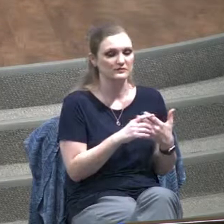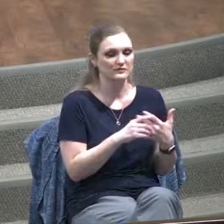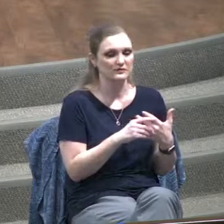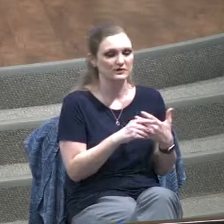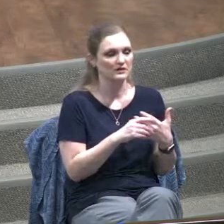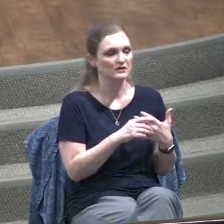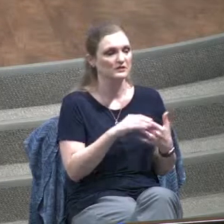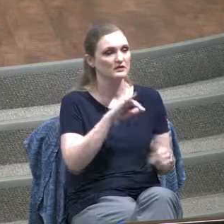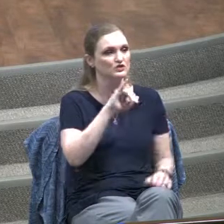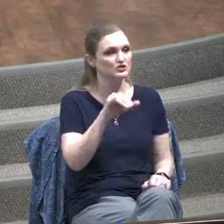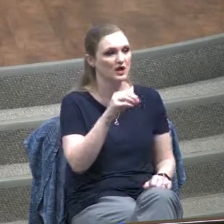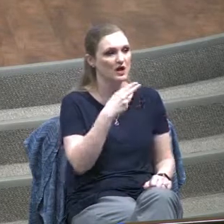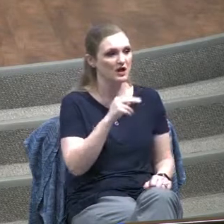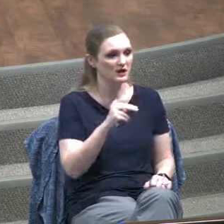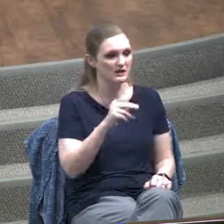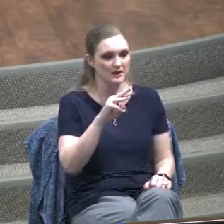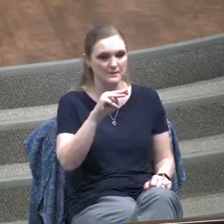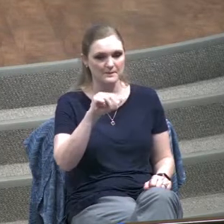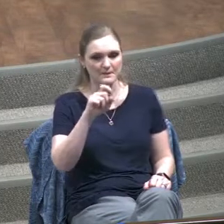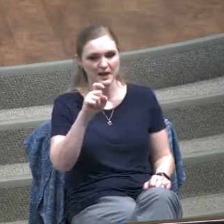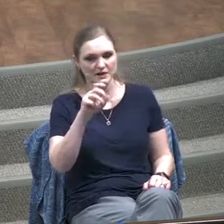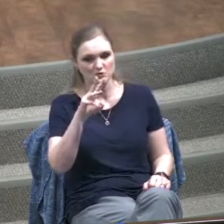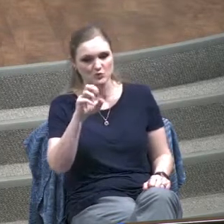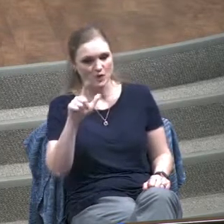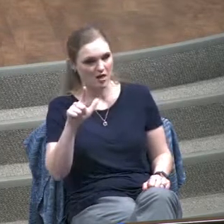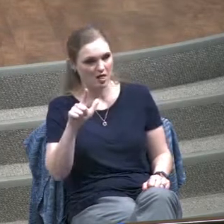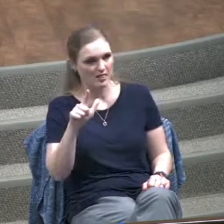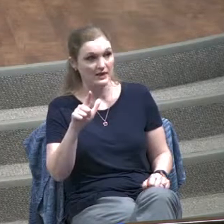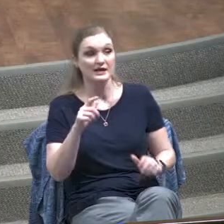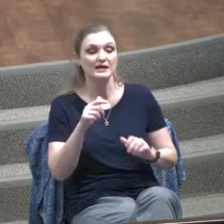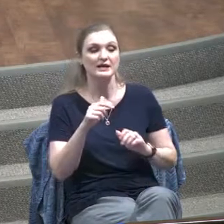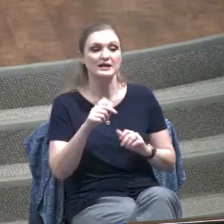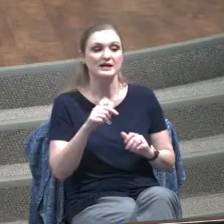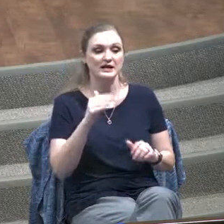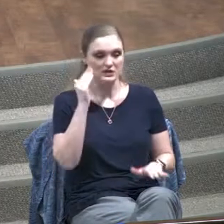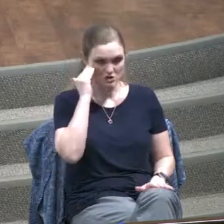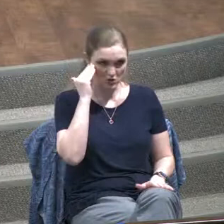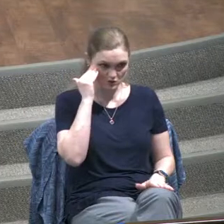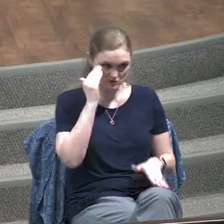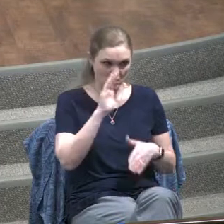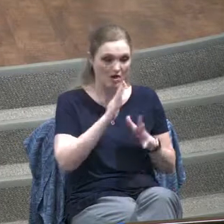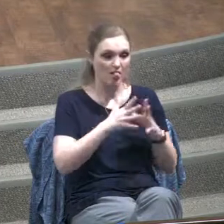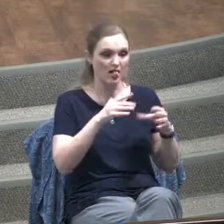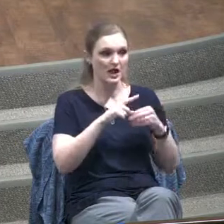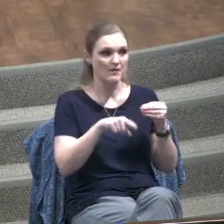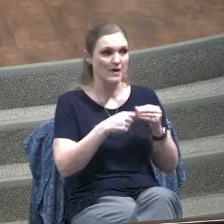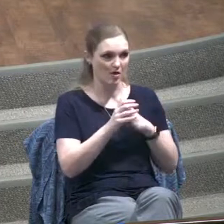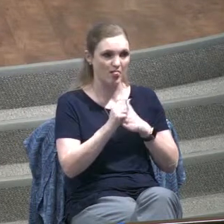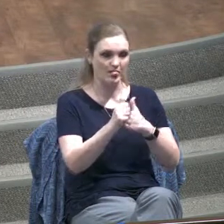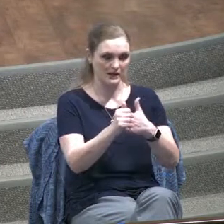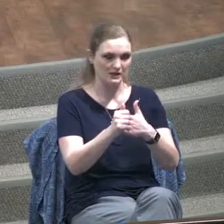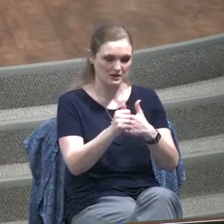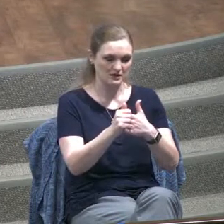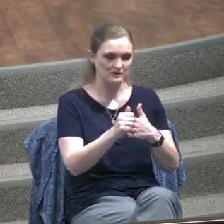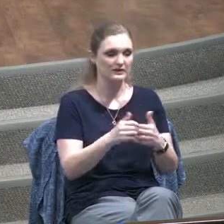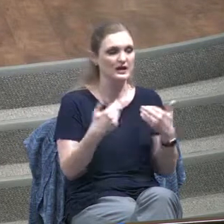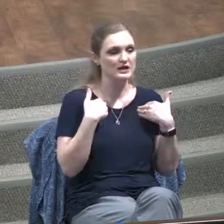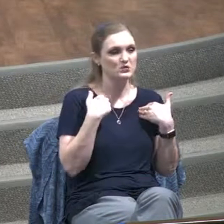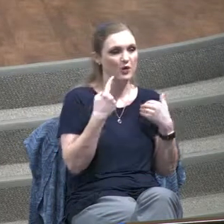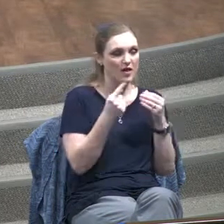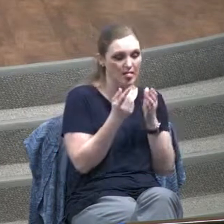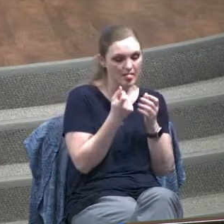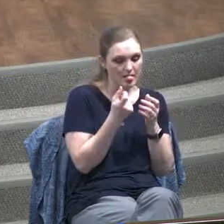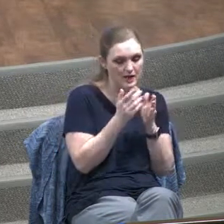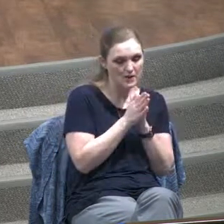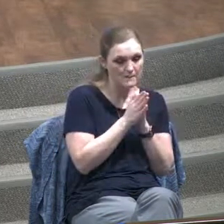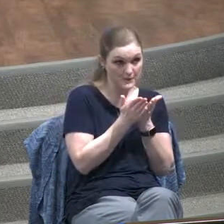by John Maxwell, who is a world-renowned expert on leadership. Hundreds of books on leadership. And he's got one little thin book